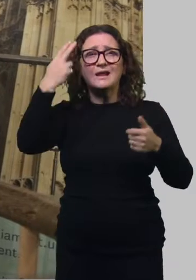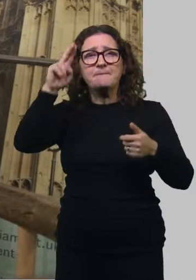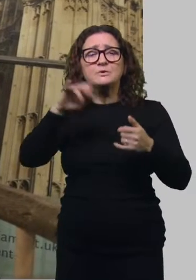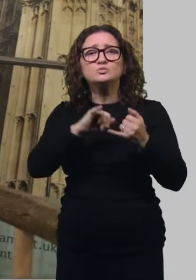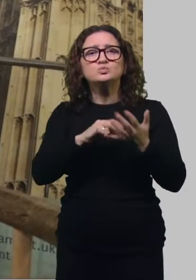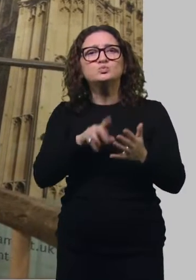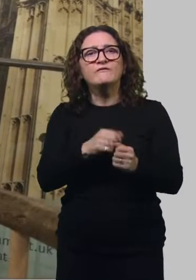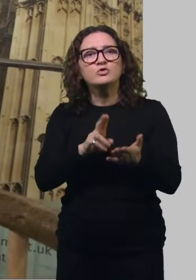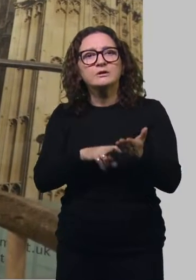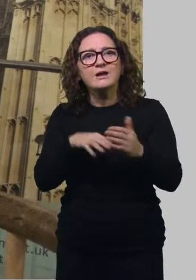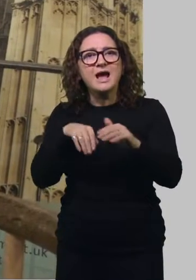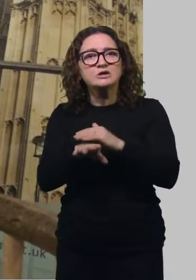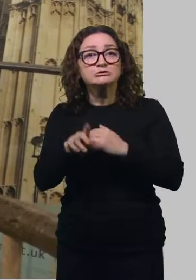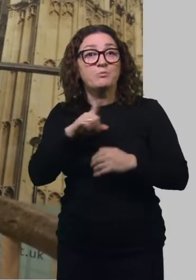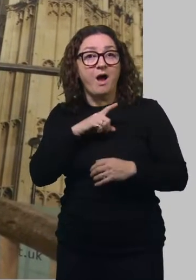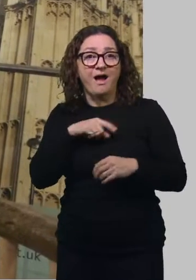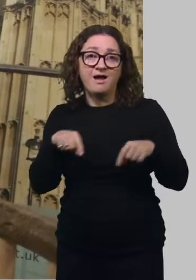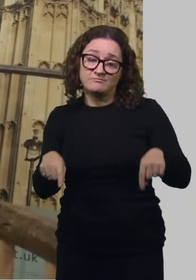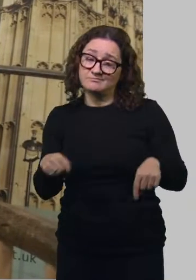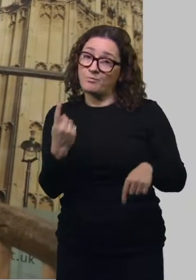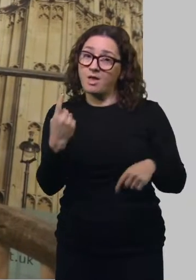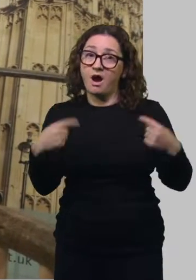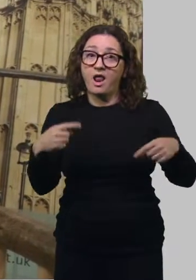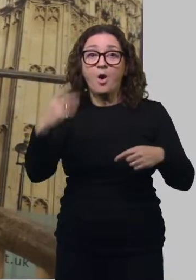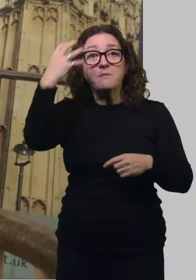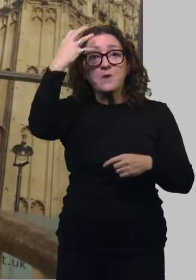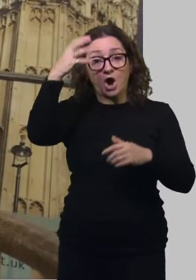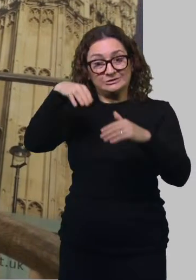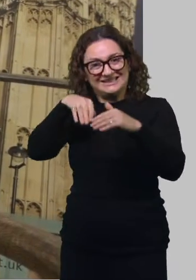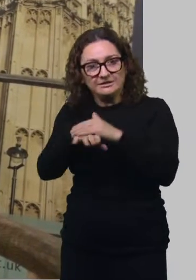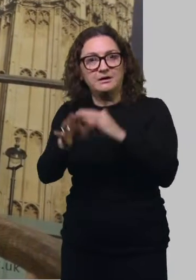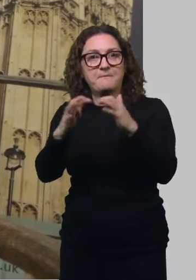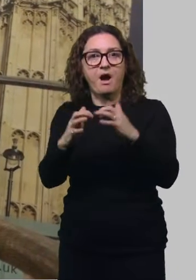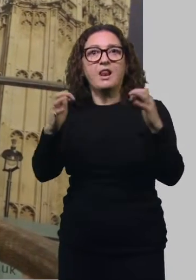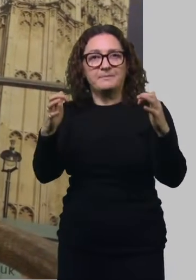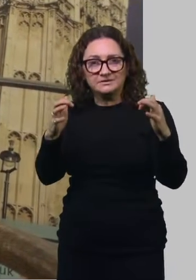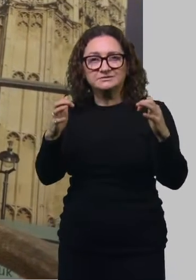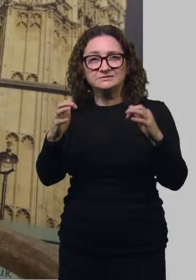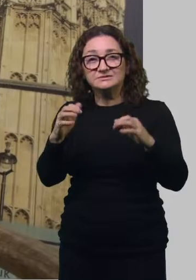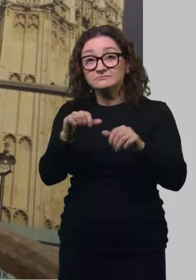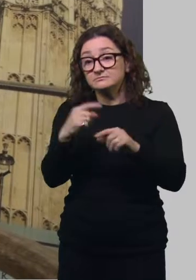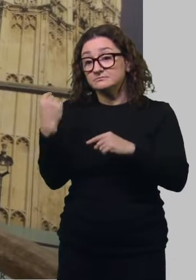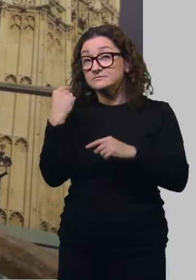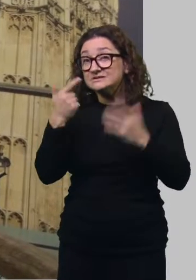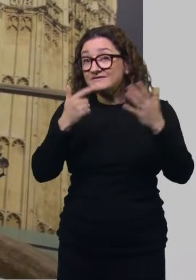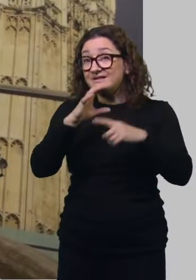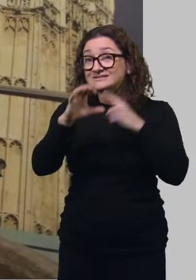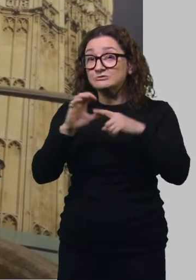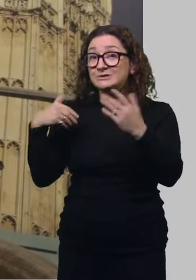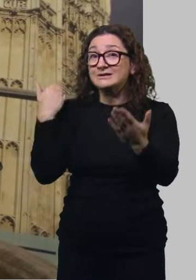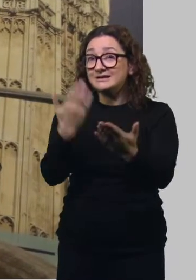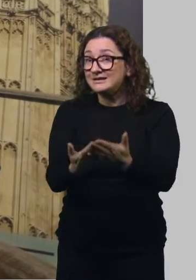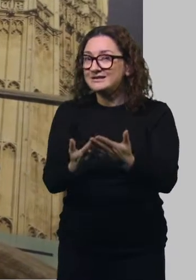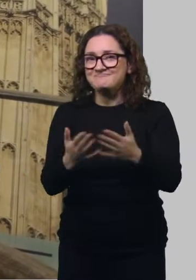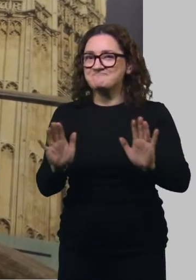Parliament. Since the 17th century, no reigning monarch has gone any further than the chamber of the House of Lords. The